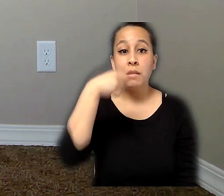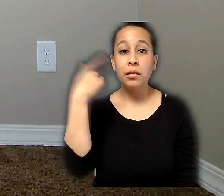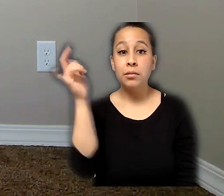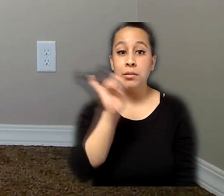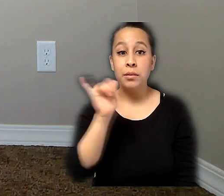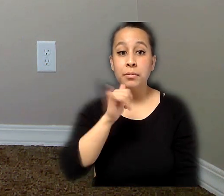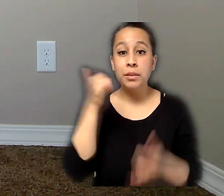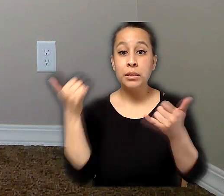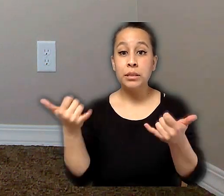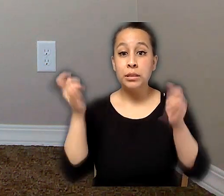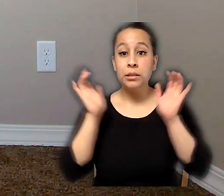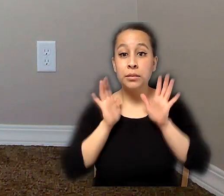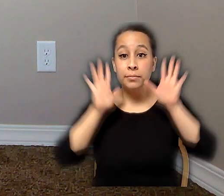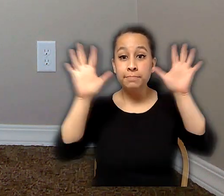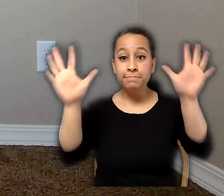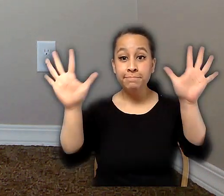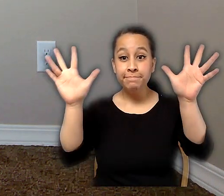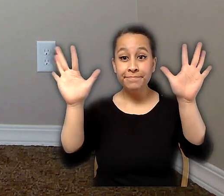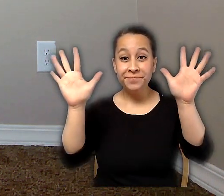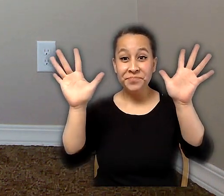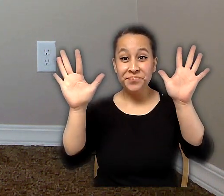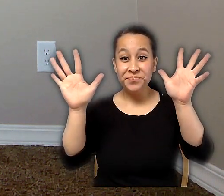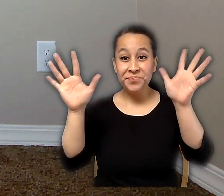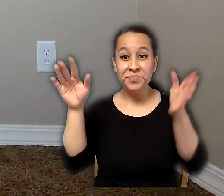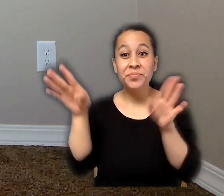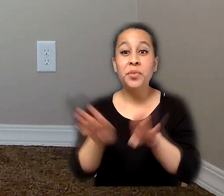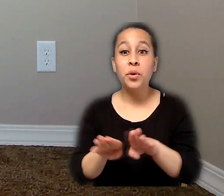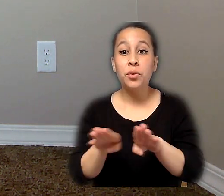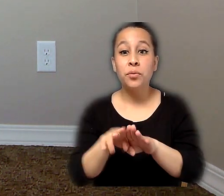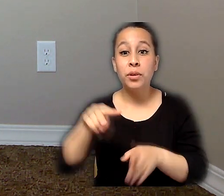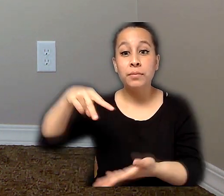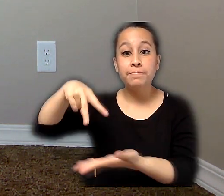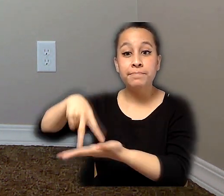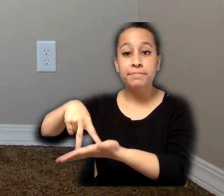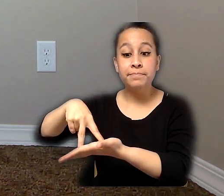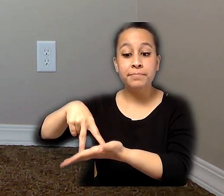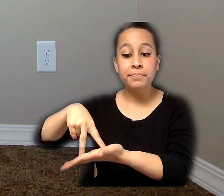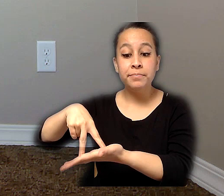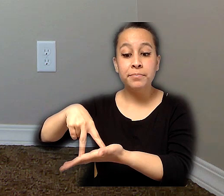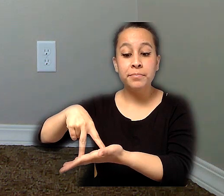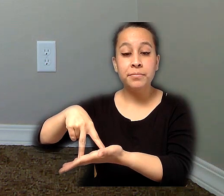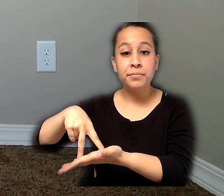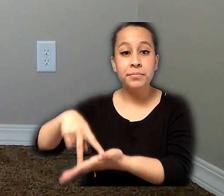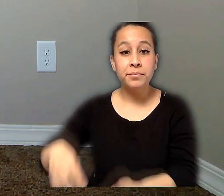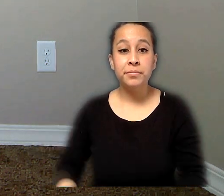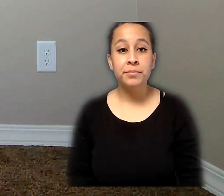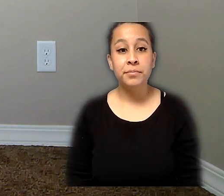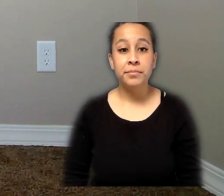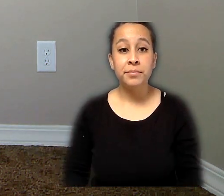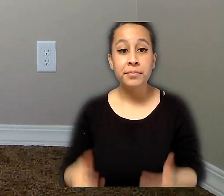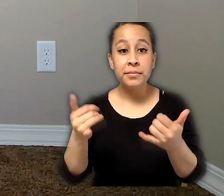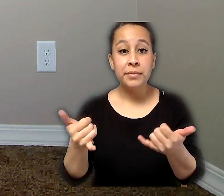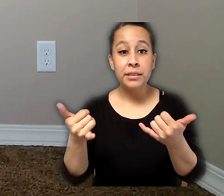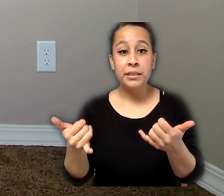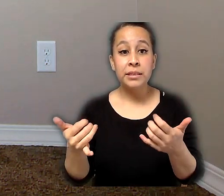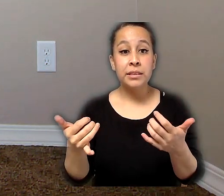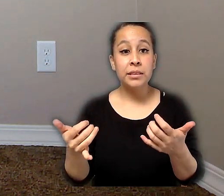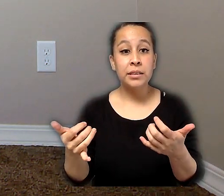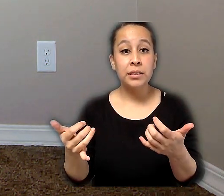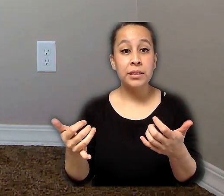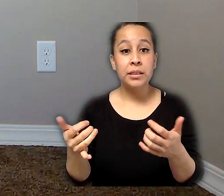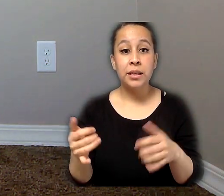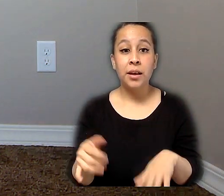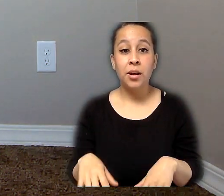in the air, super crispy fingers, feet are apart, just like this. Now the next one is we're going to curl